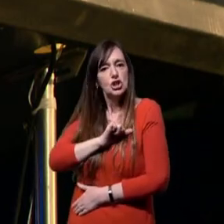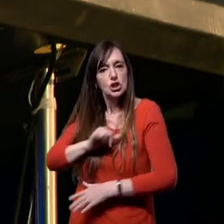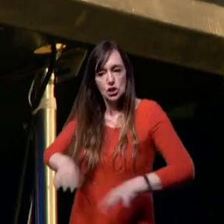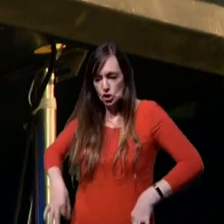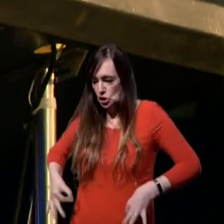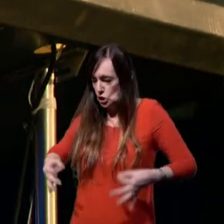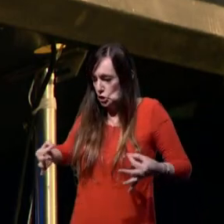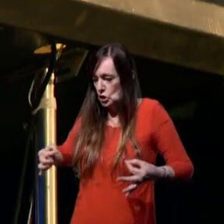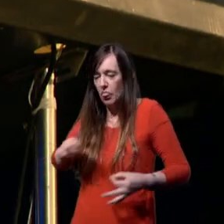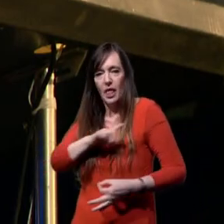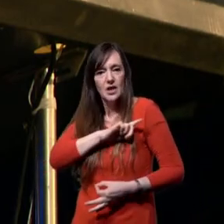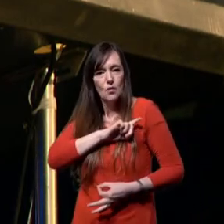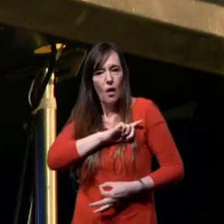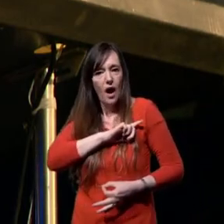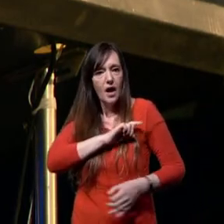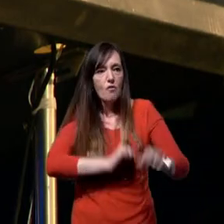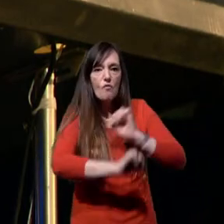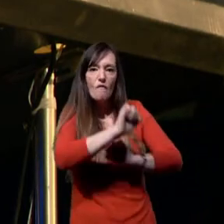were destitute.